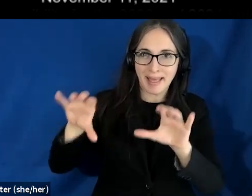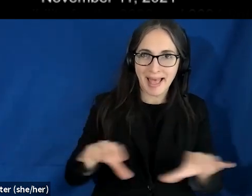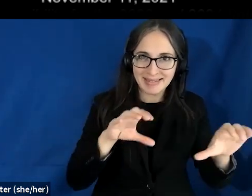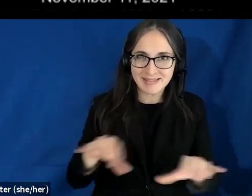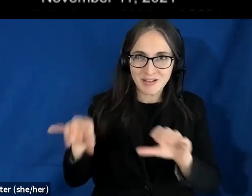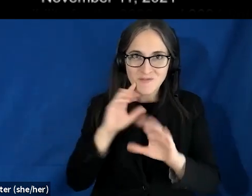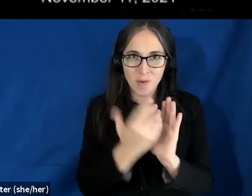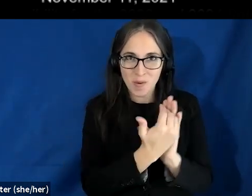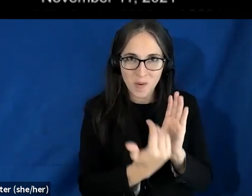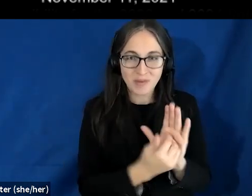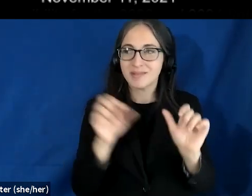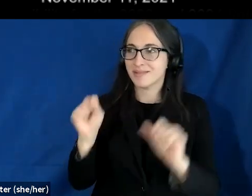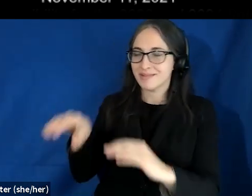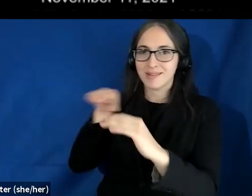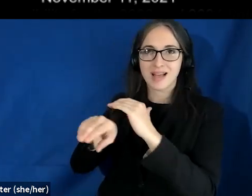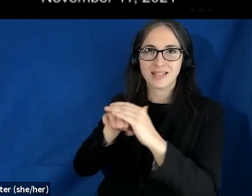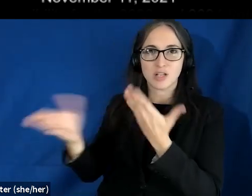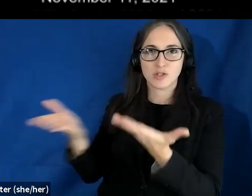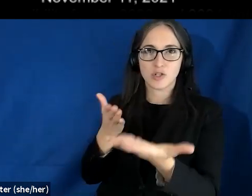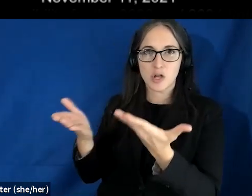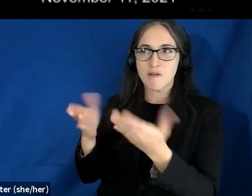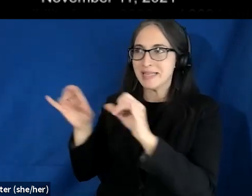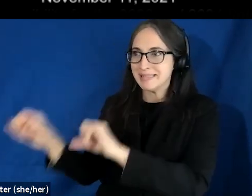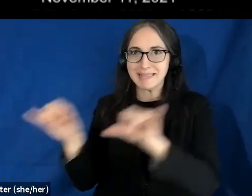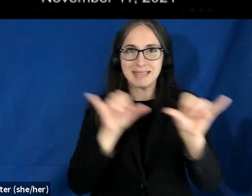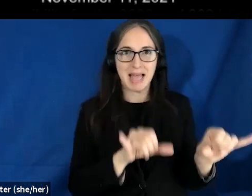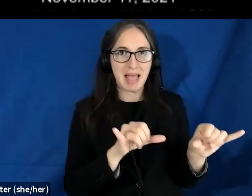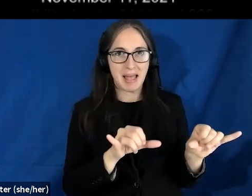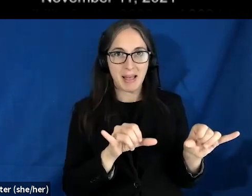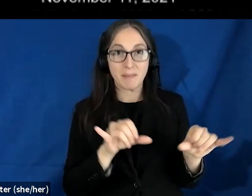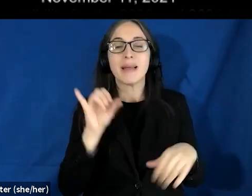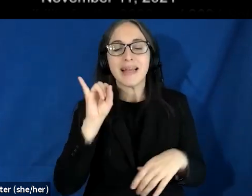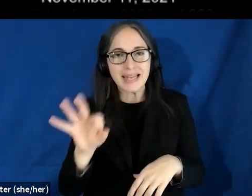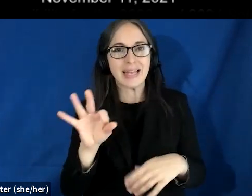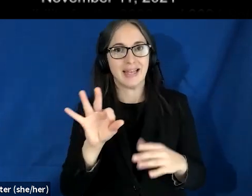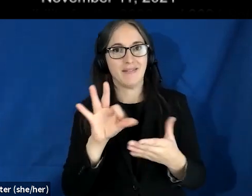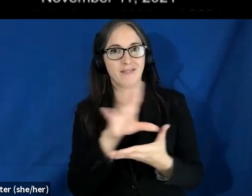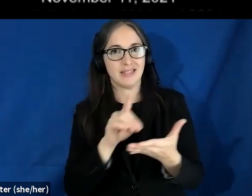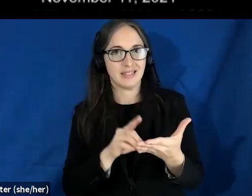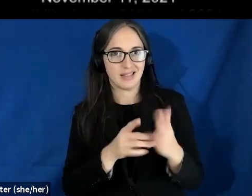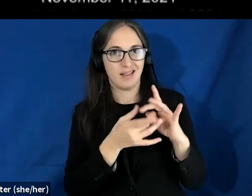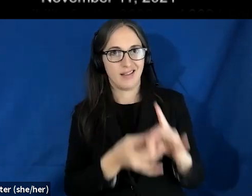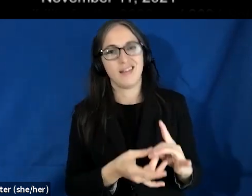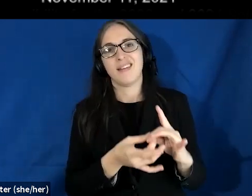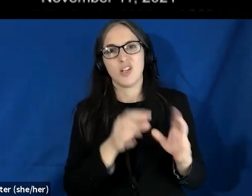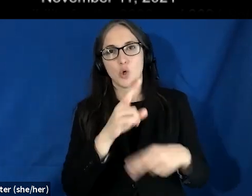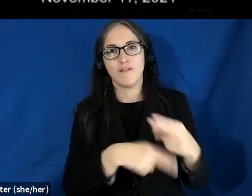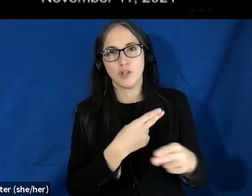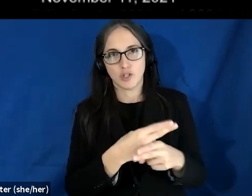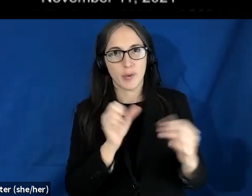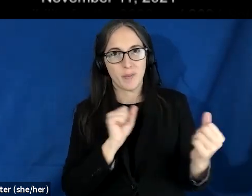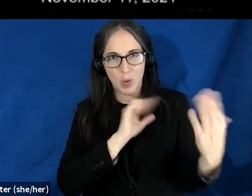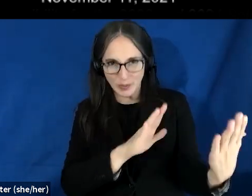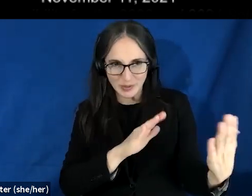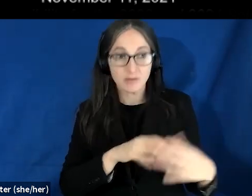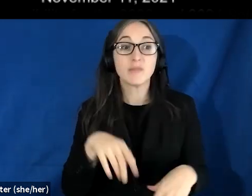in the same way if it's universally designed. Just a real quick example in the physical environment.